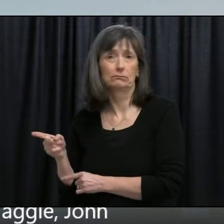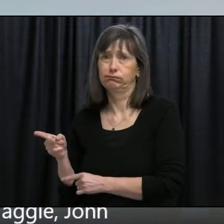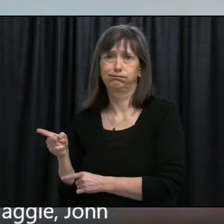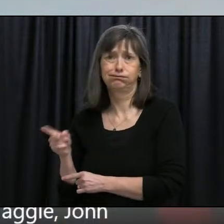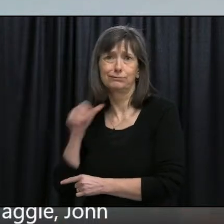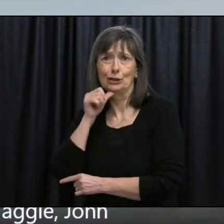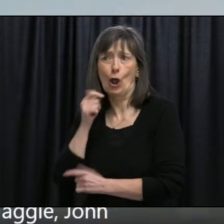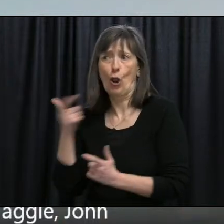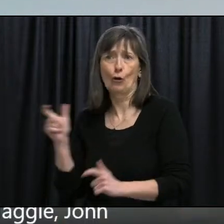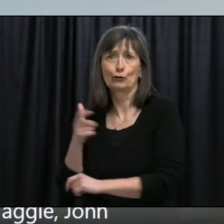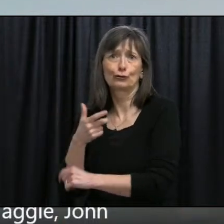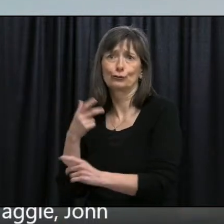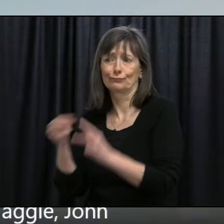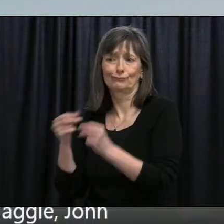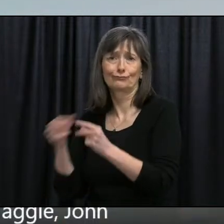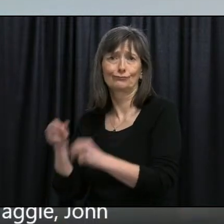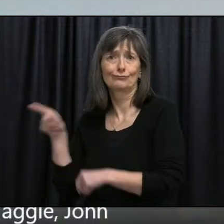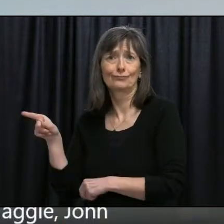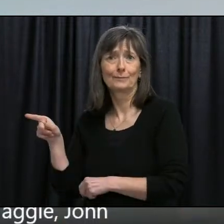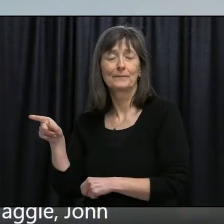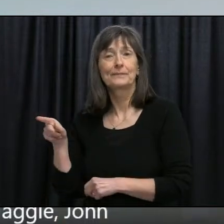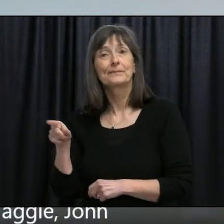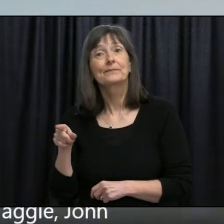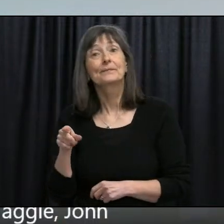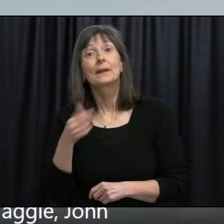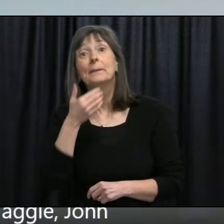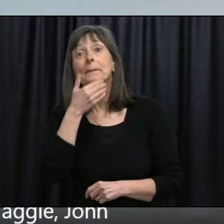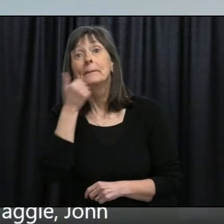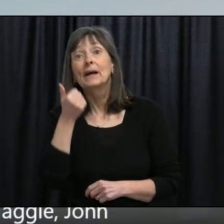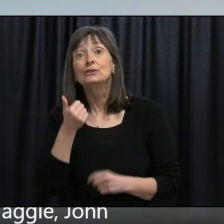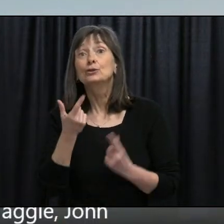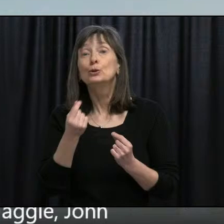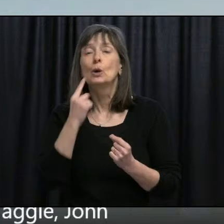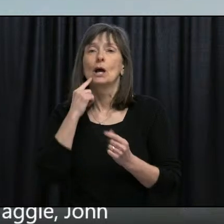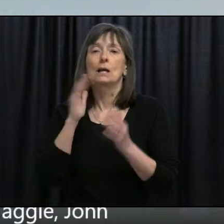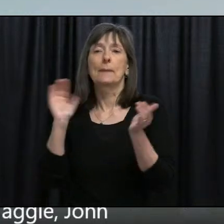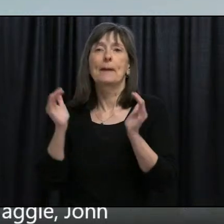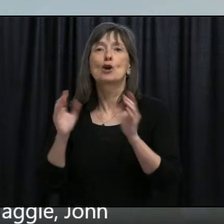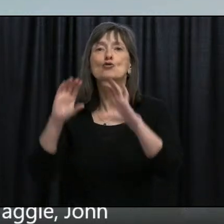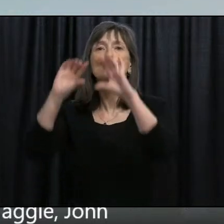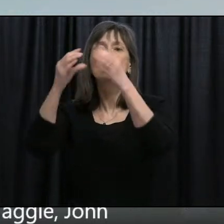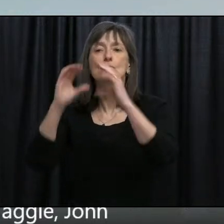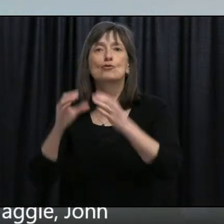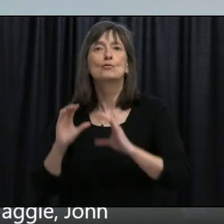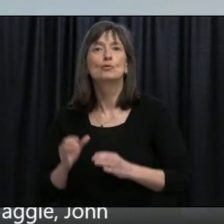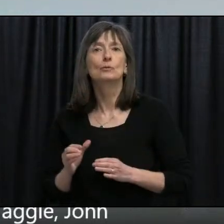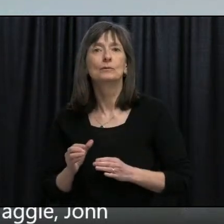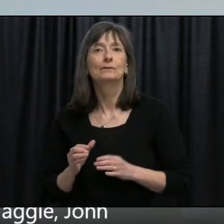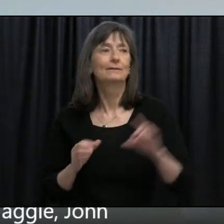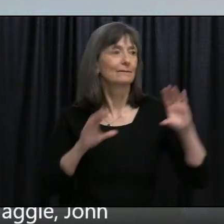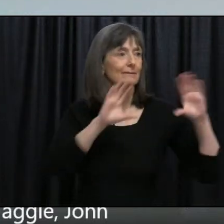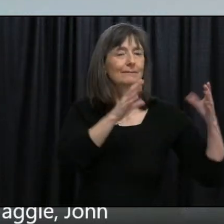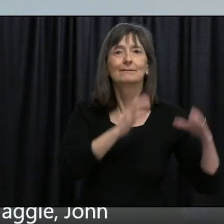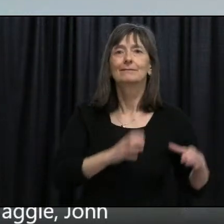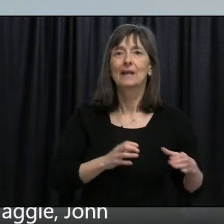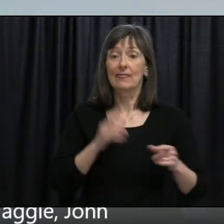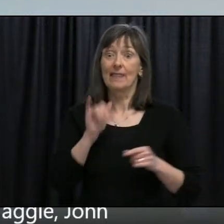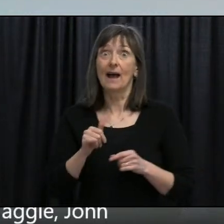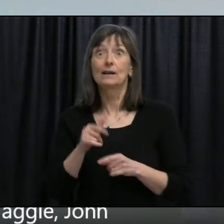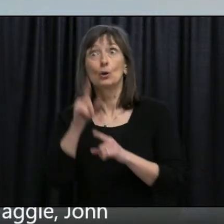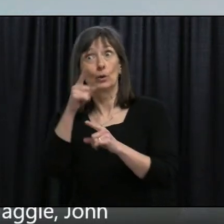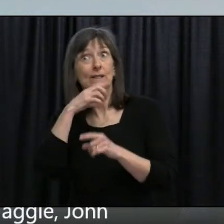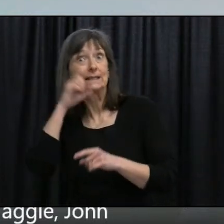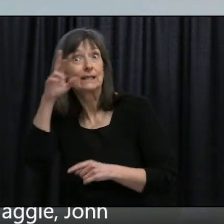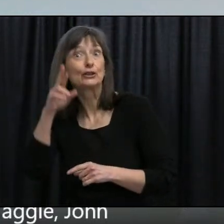for the information of general public is what groups we've done. So we've done all the congregate living for vulnerable seniors,